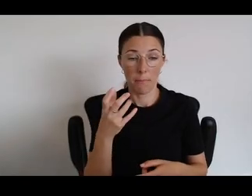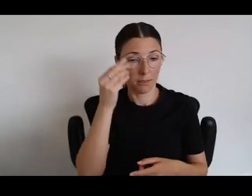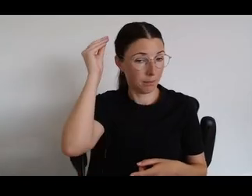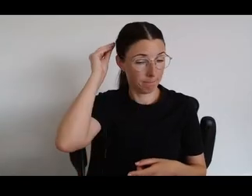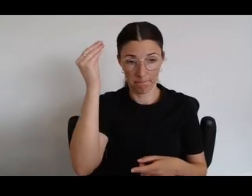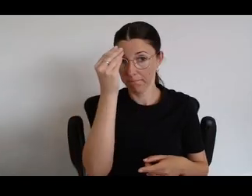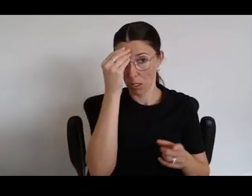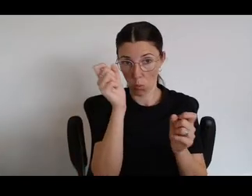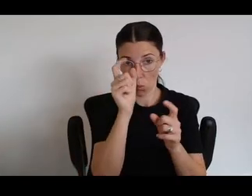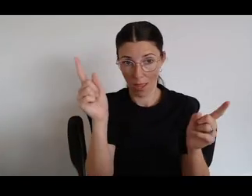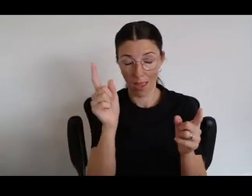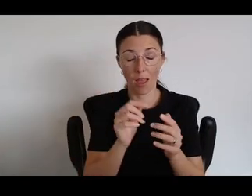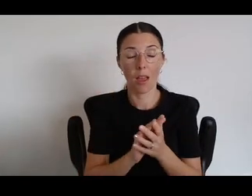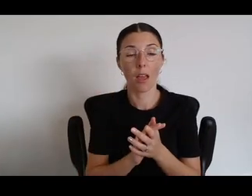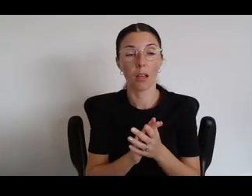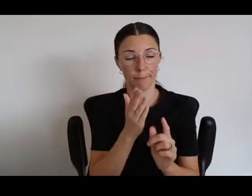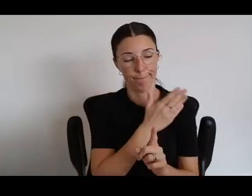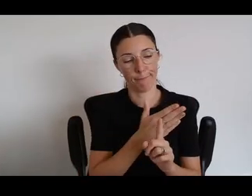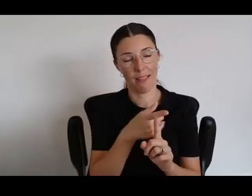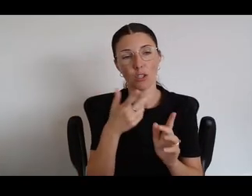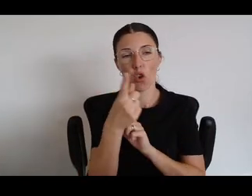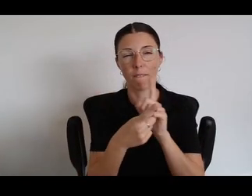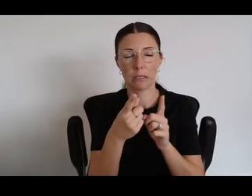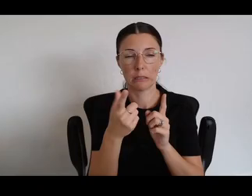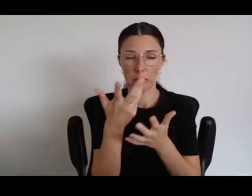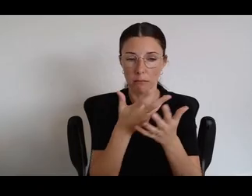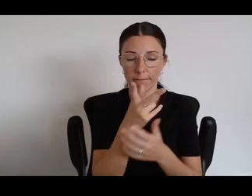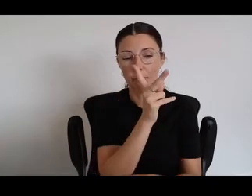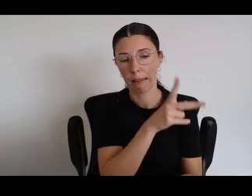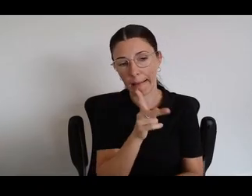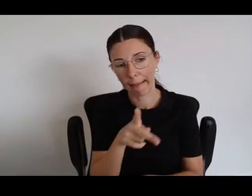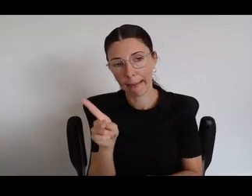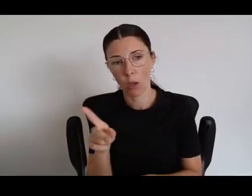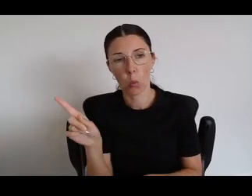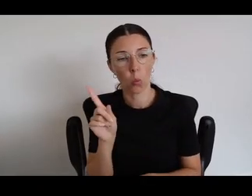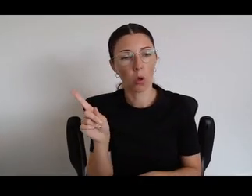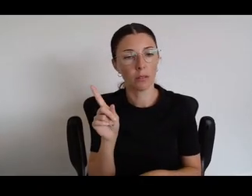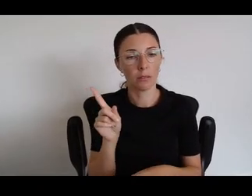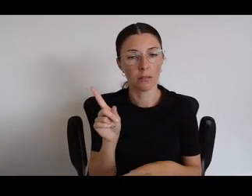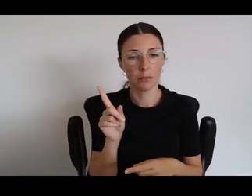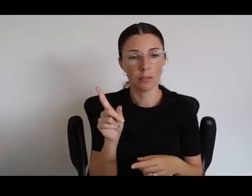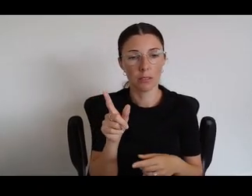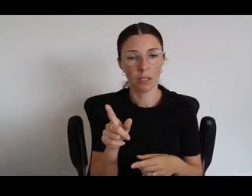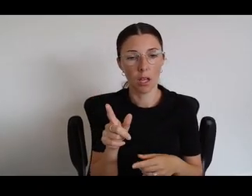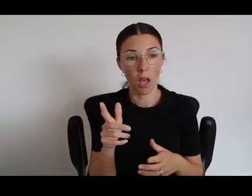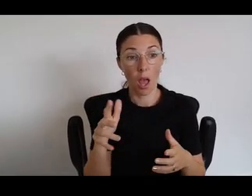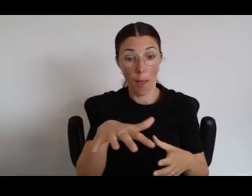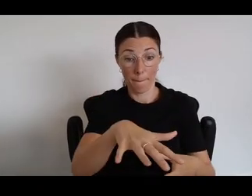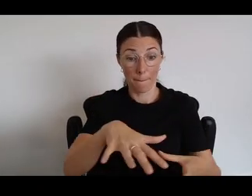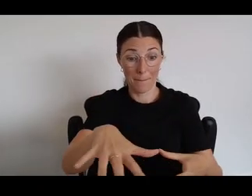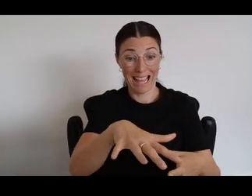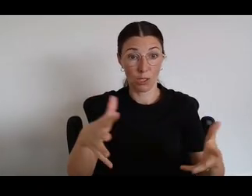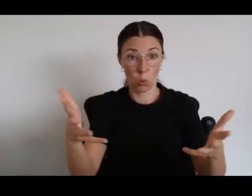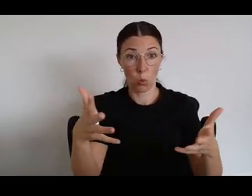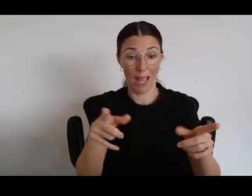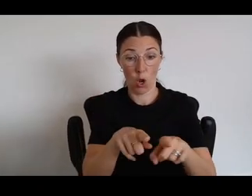in these conferences over and over again, is this changing way the place where learning happens.